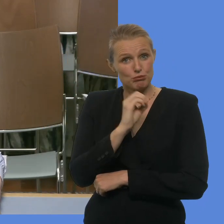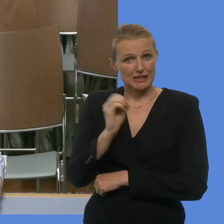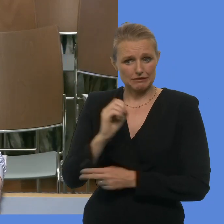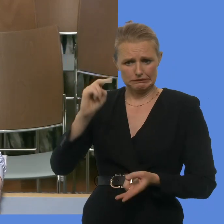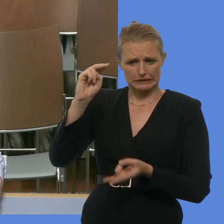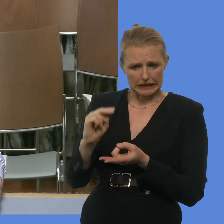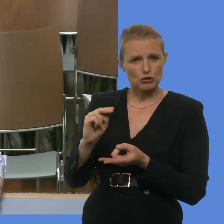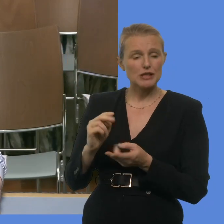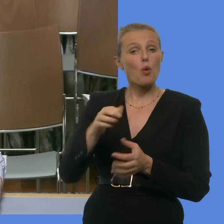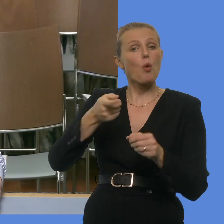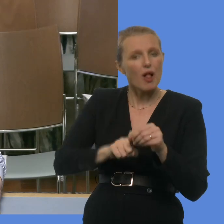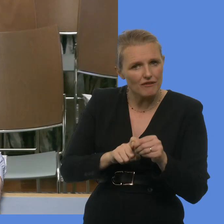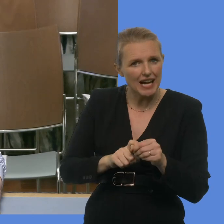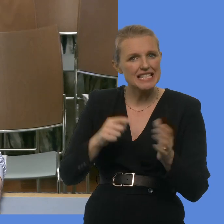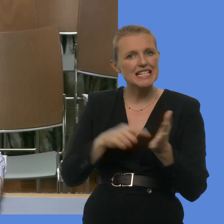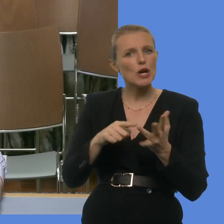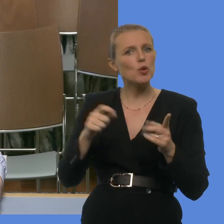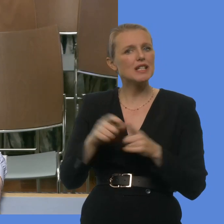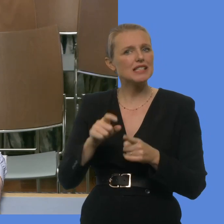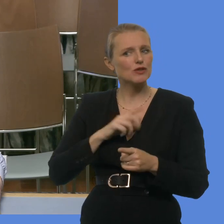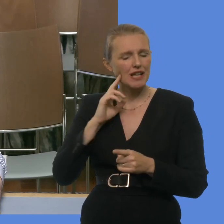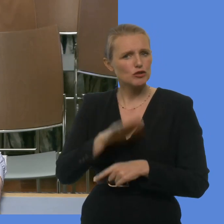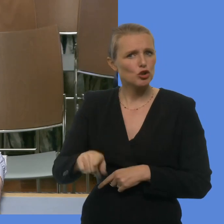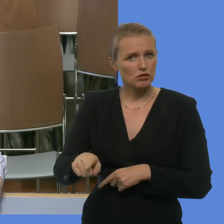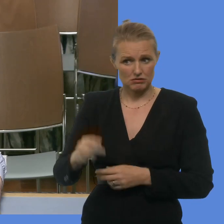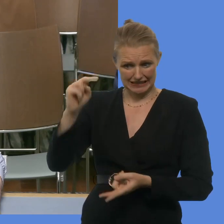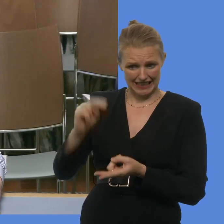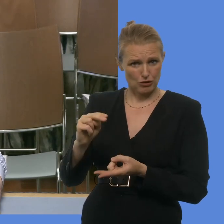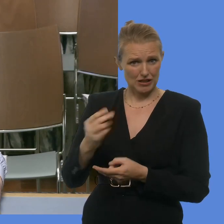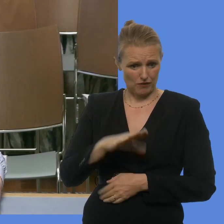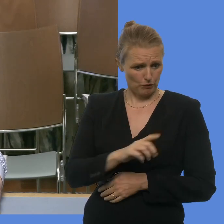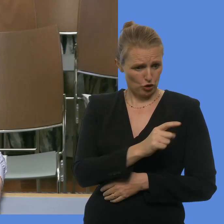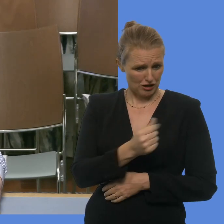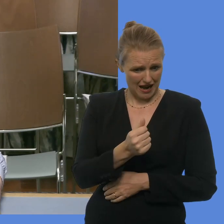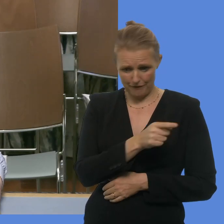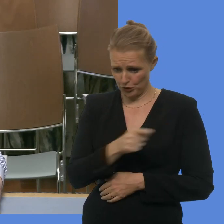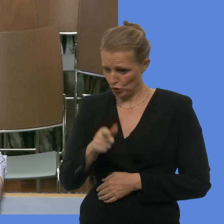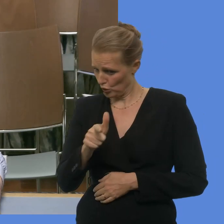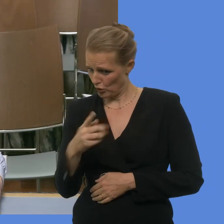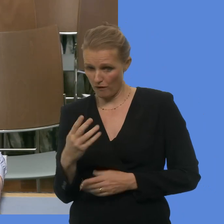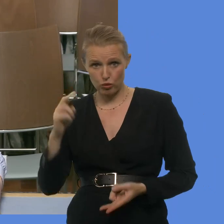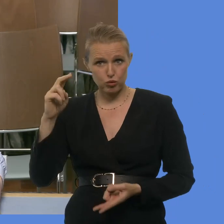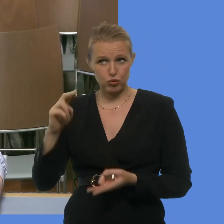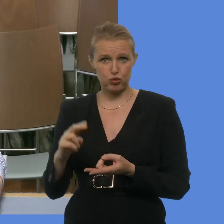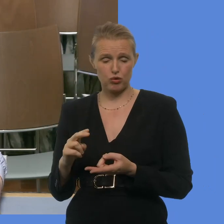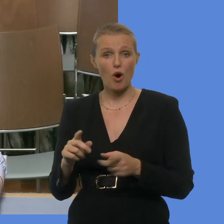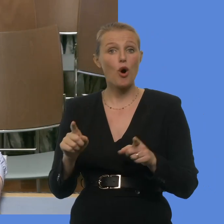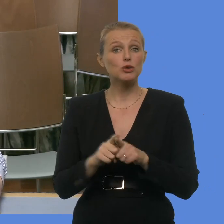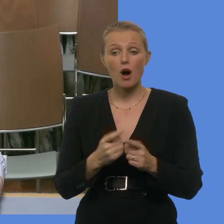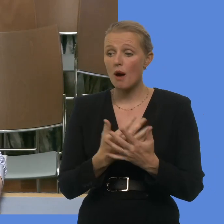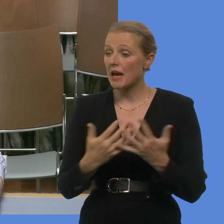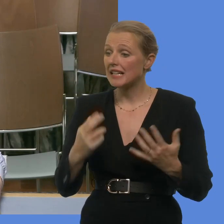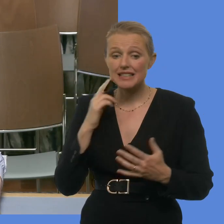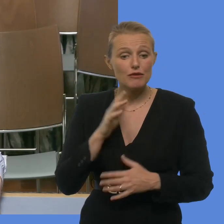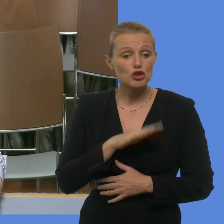decrease of qualified teachers of deaf children between the years of 2011 and 2024, and that the number of